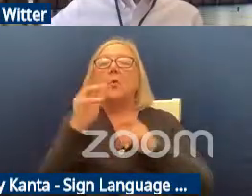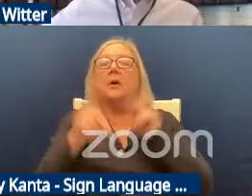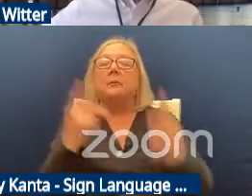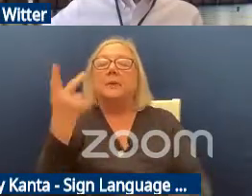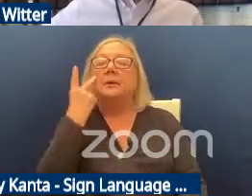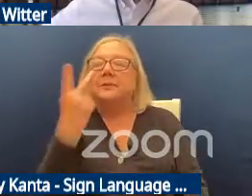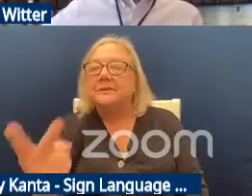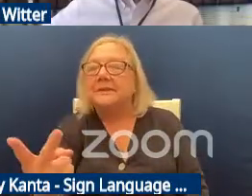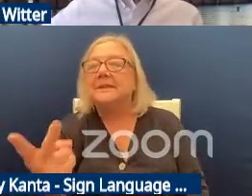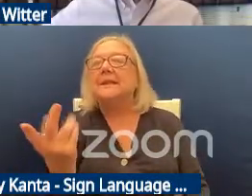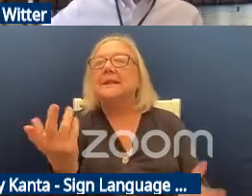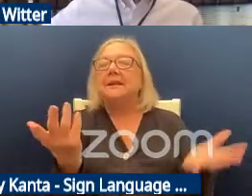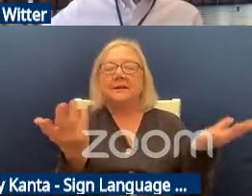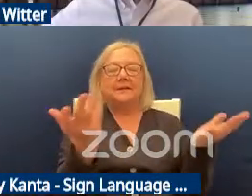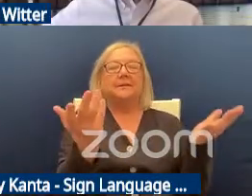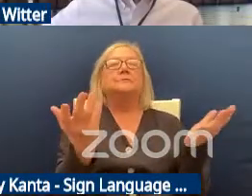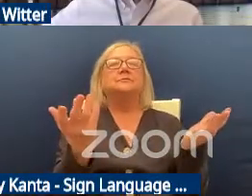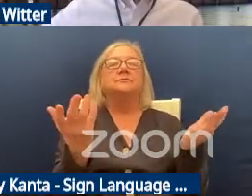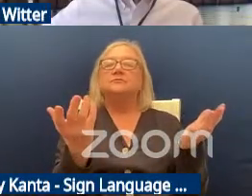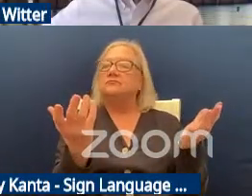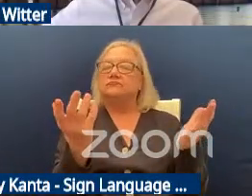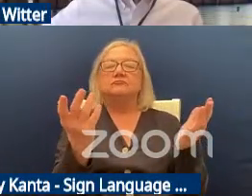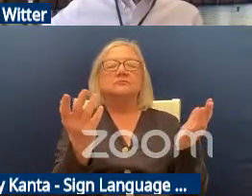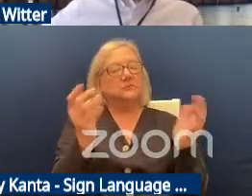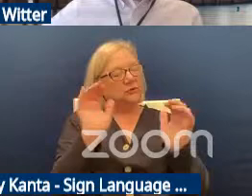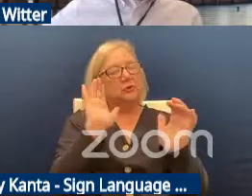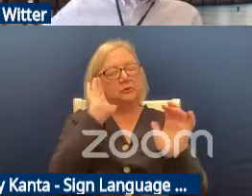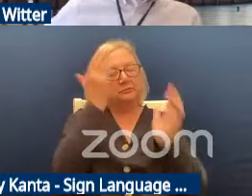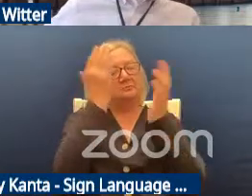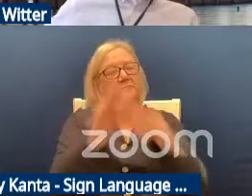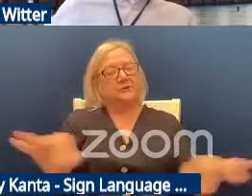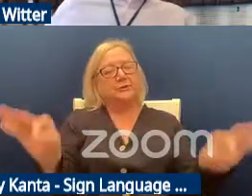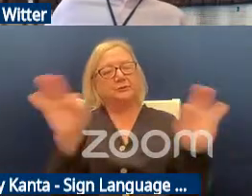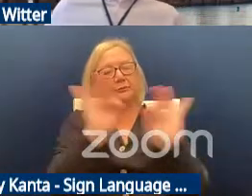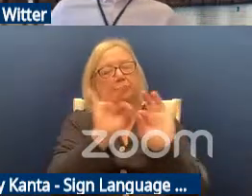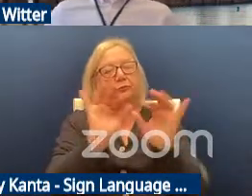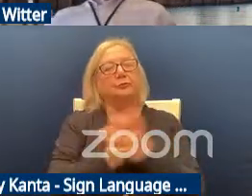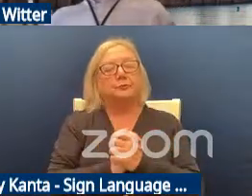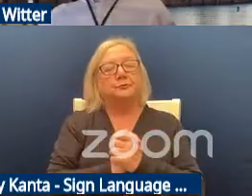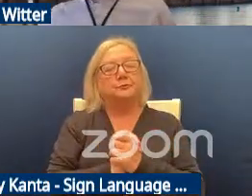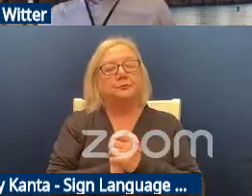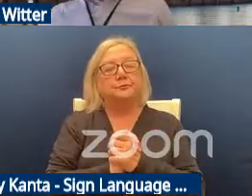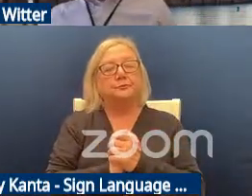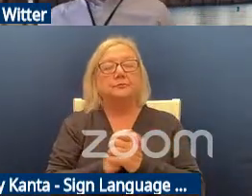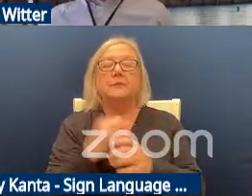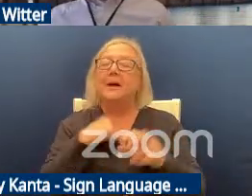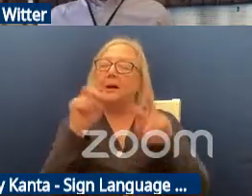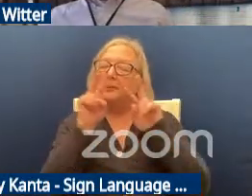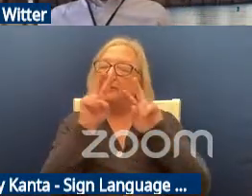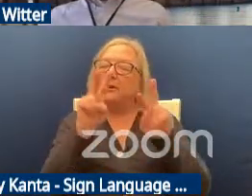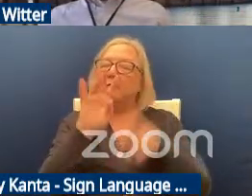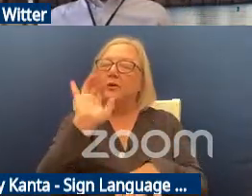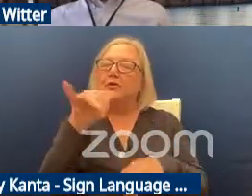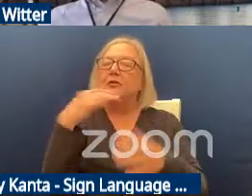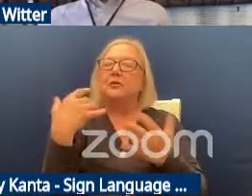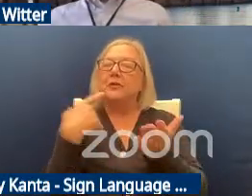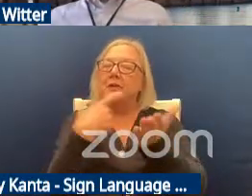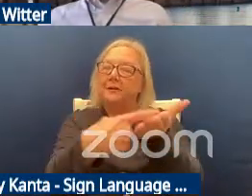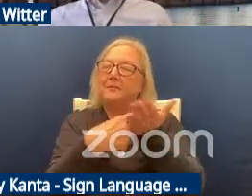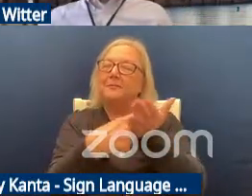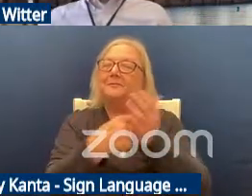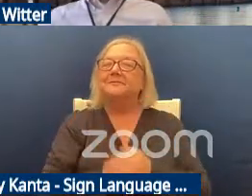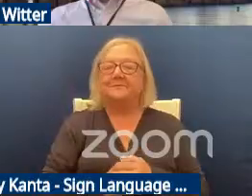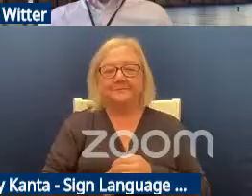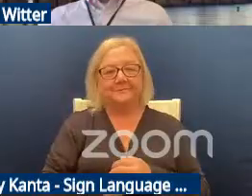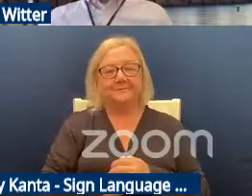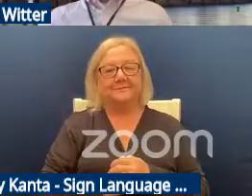and placemaking. All of that seems really important. And I'm looking forward to that conversation. And